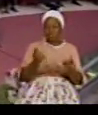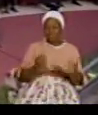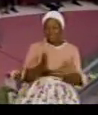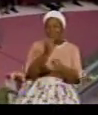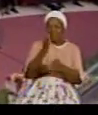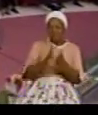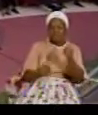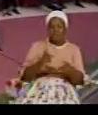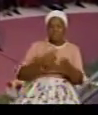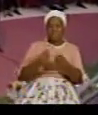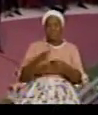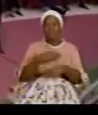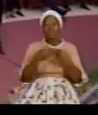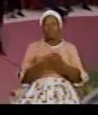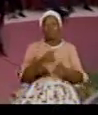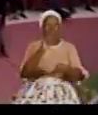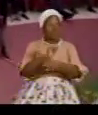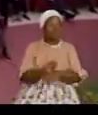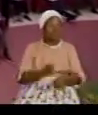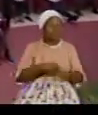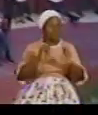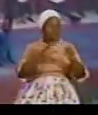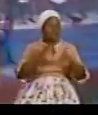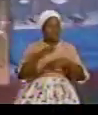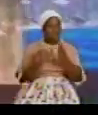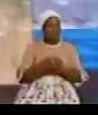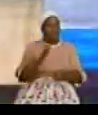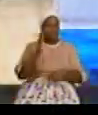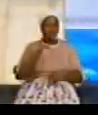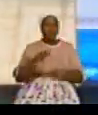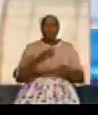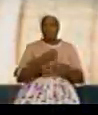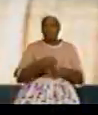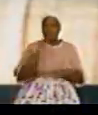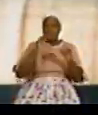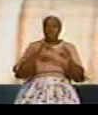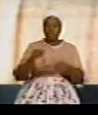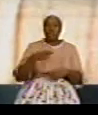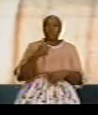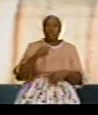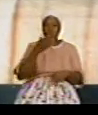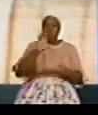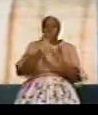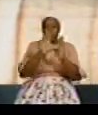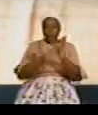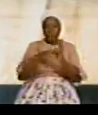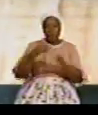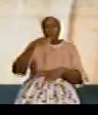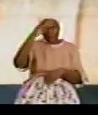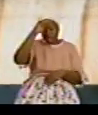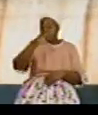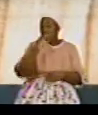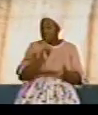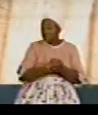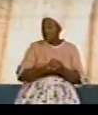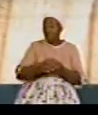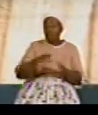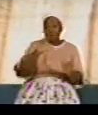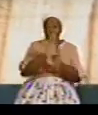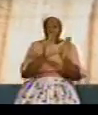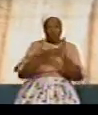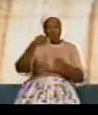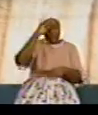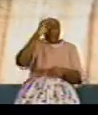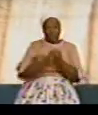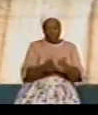the commandments of men. The commandments of men that are divergent